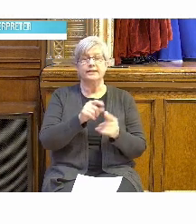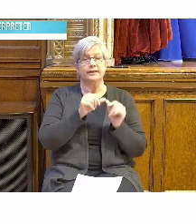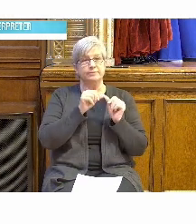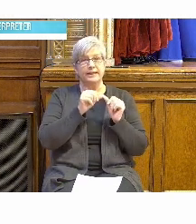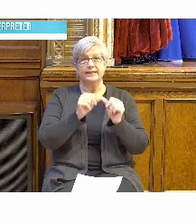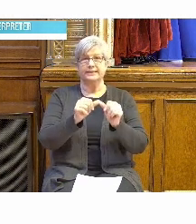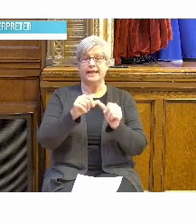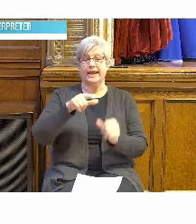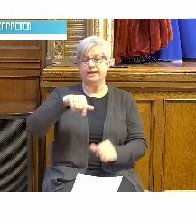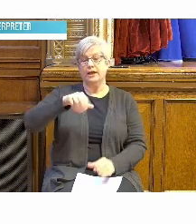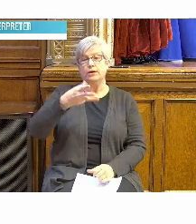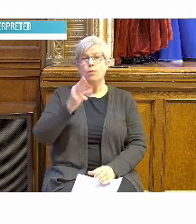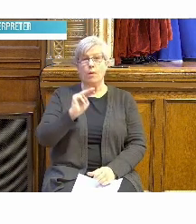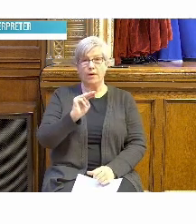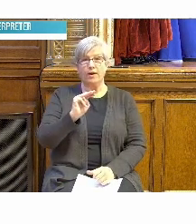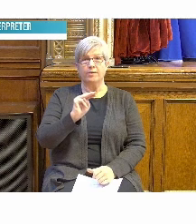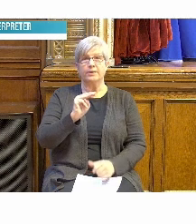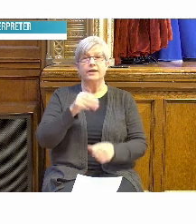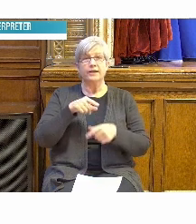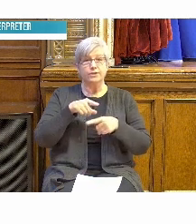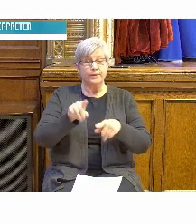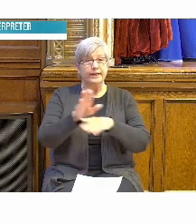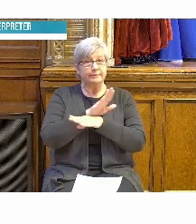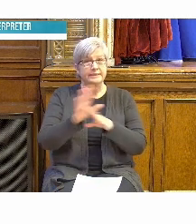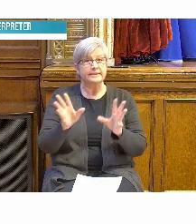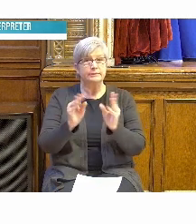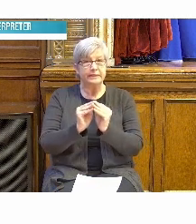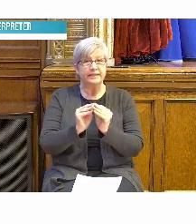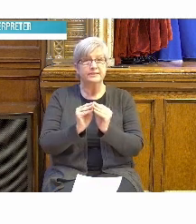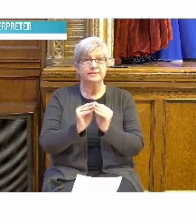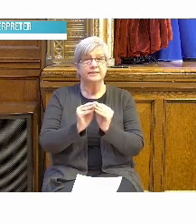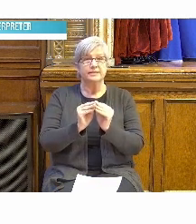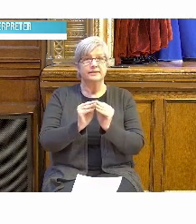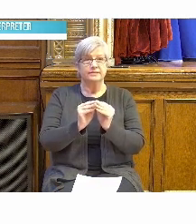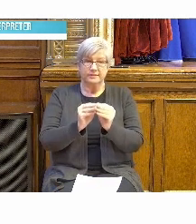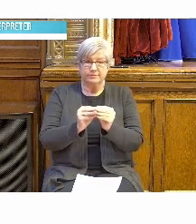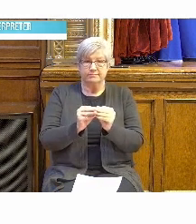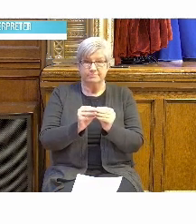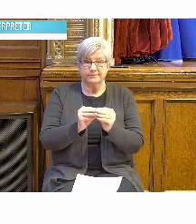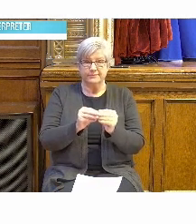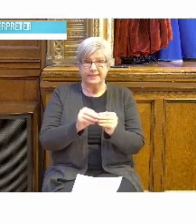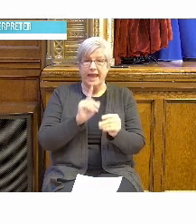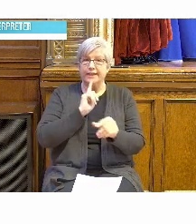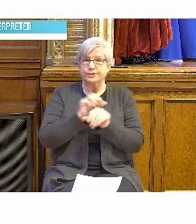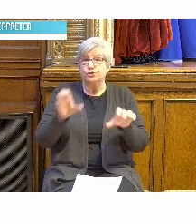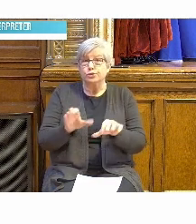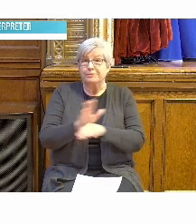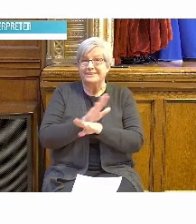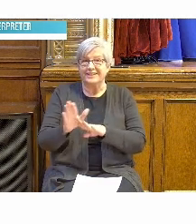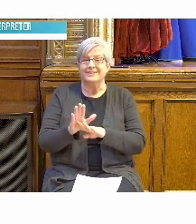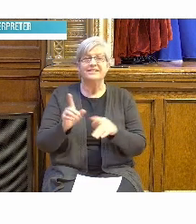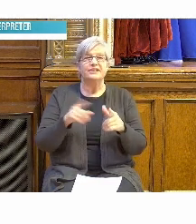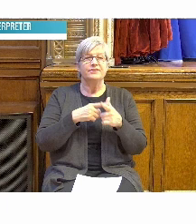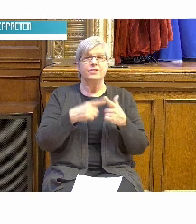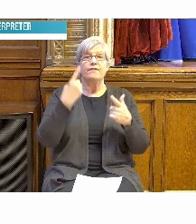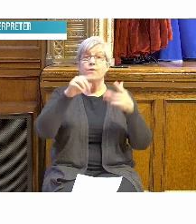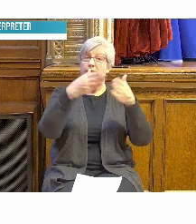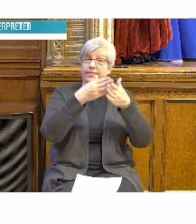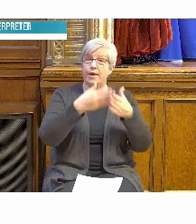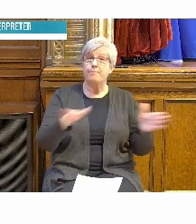a quorum at business meetings to get, our business done. For the